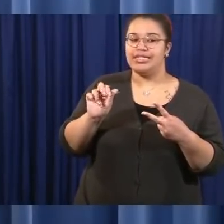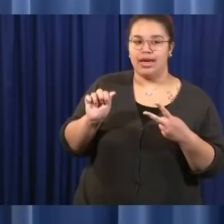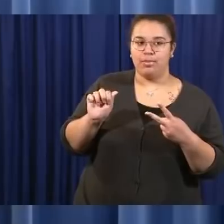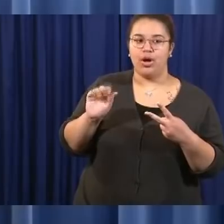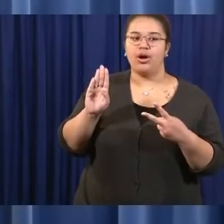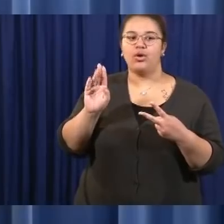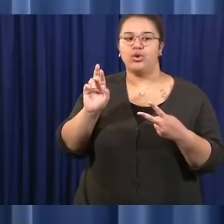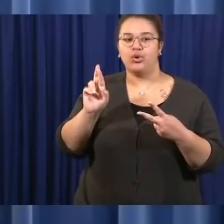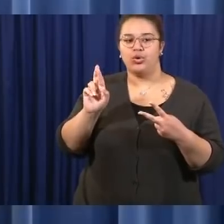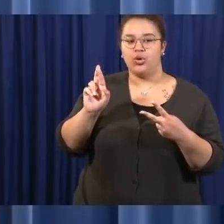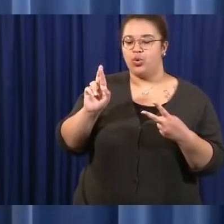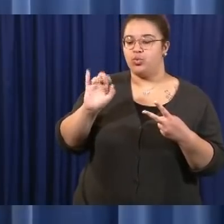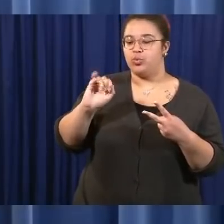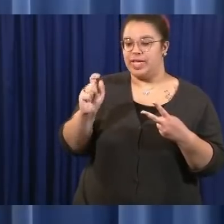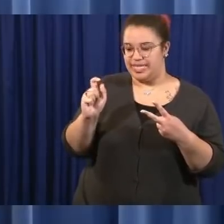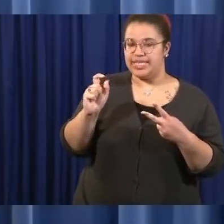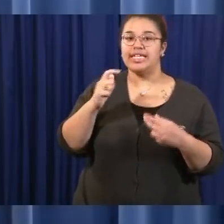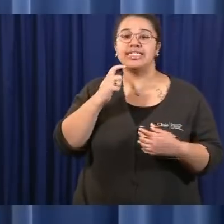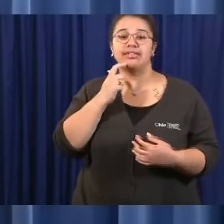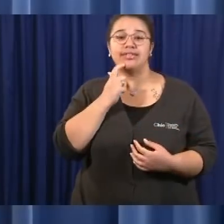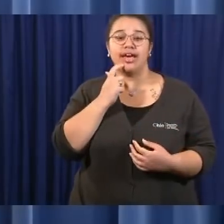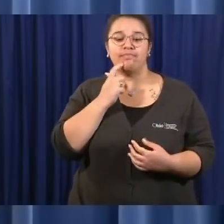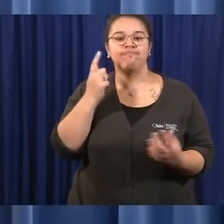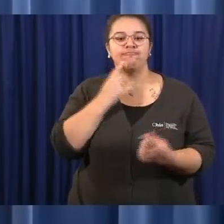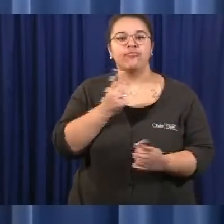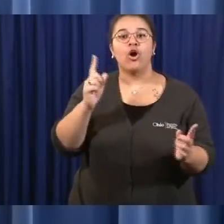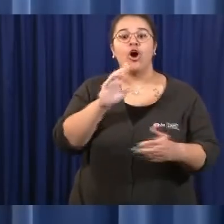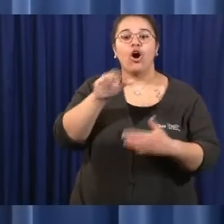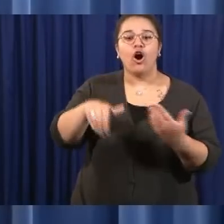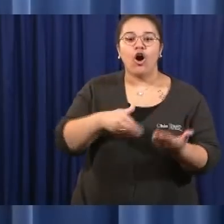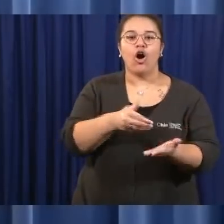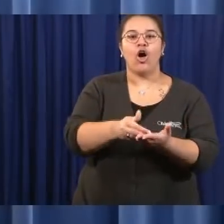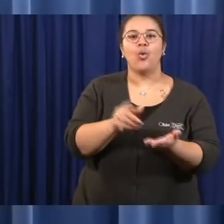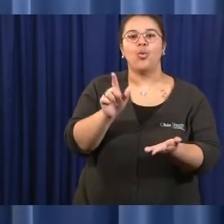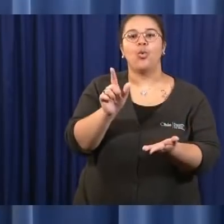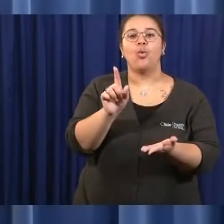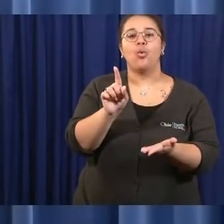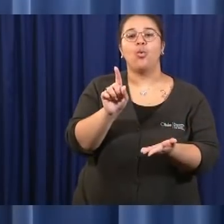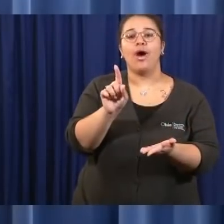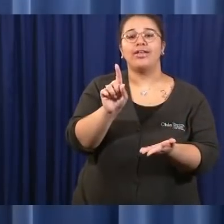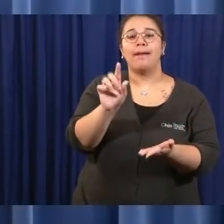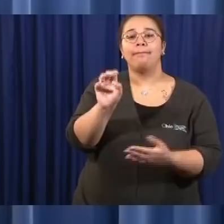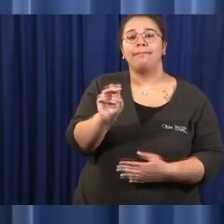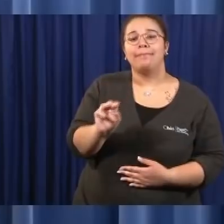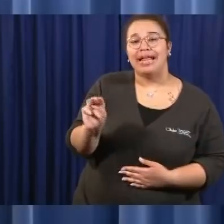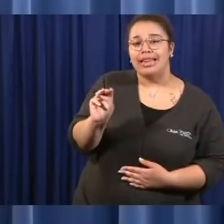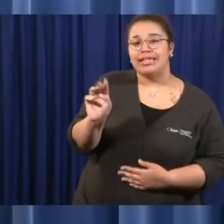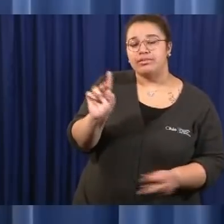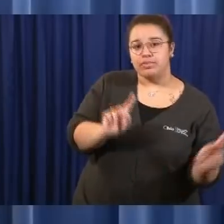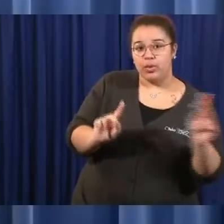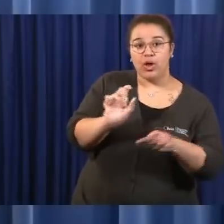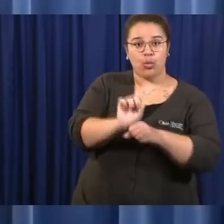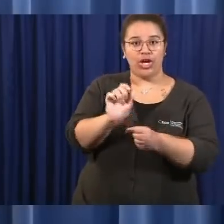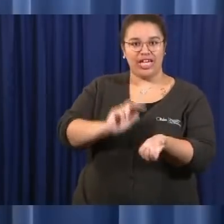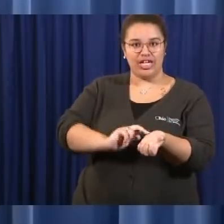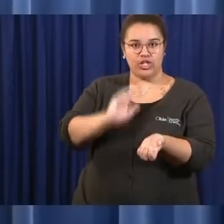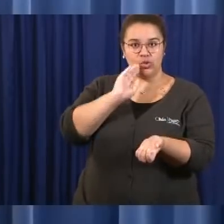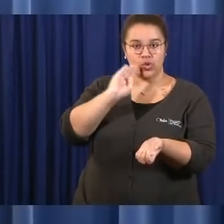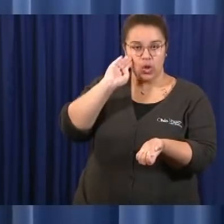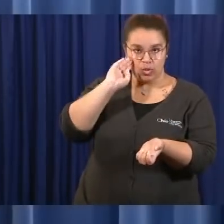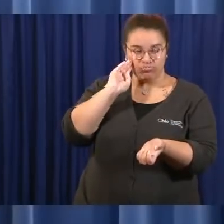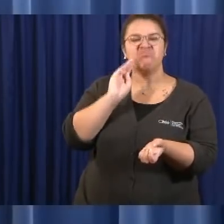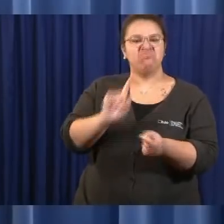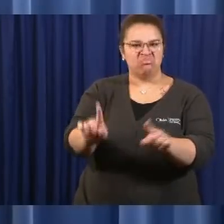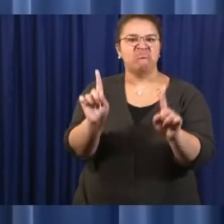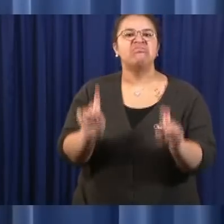1 million nursing home residents in the country and workers are tested in the next 2 weeks. And after that, workers should be